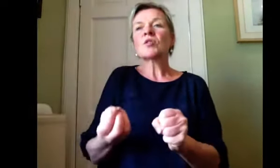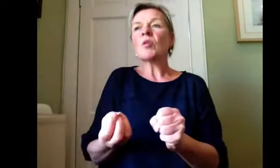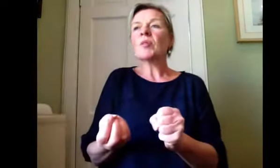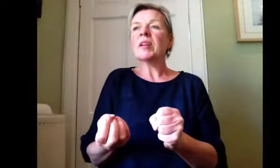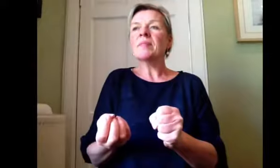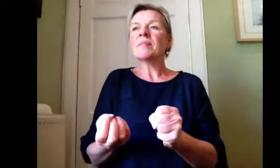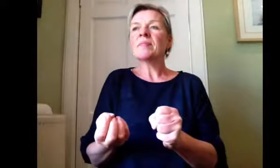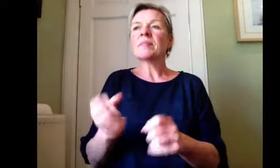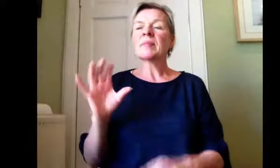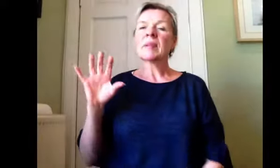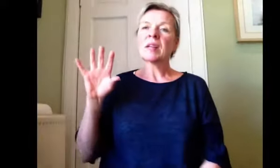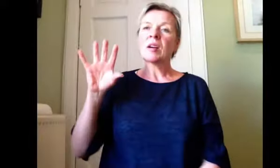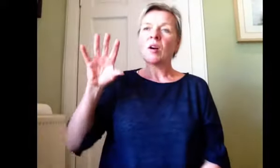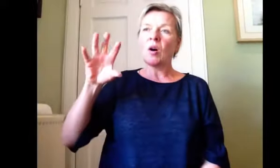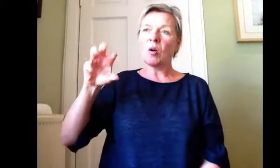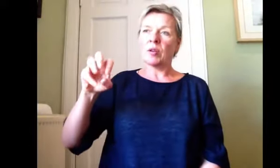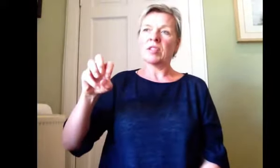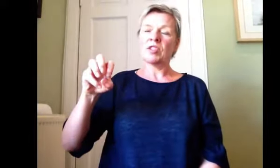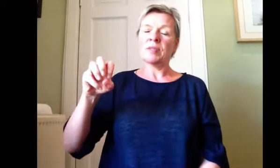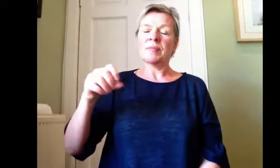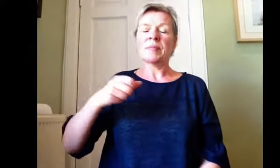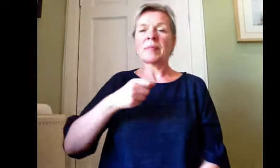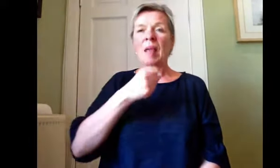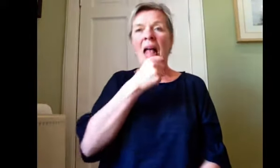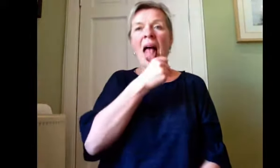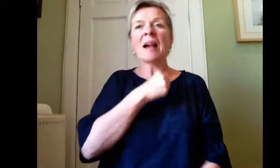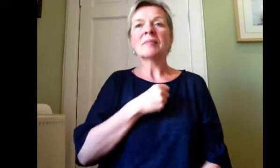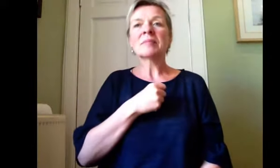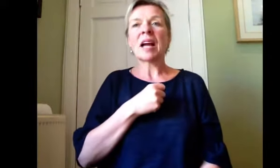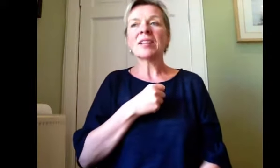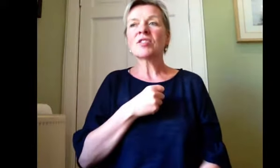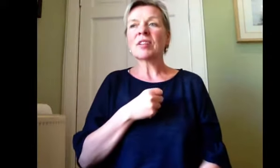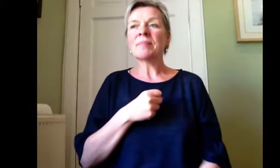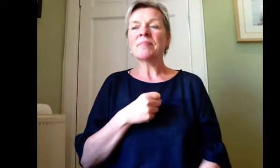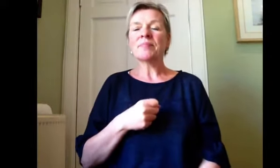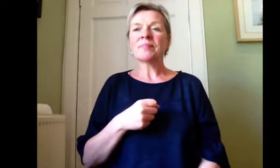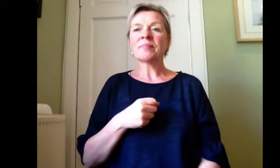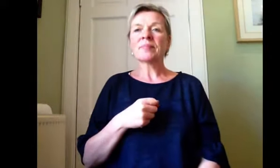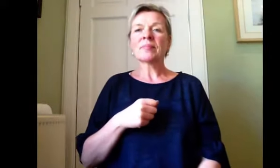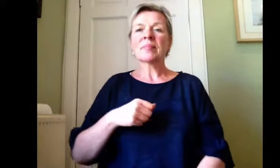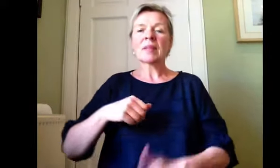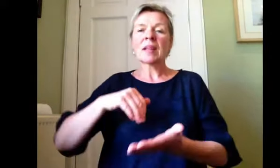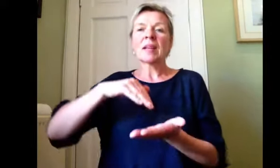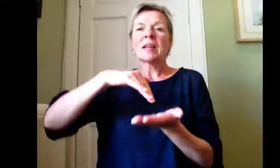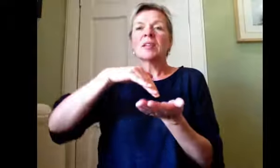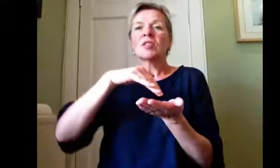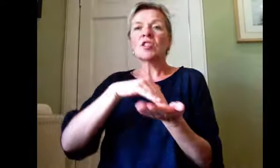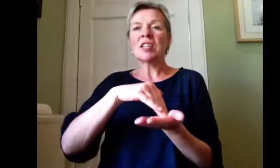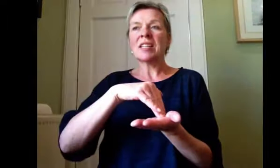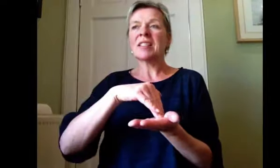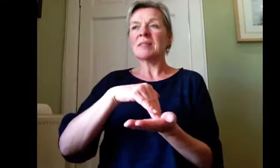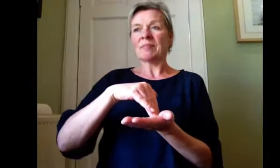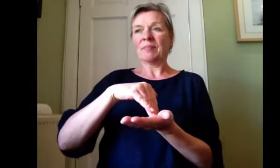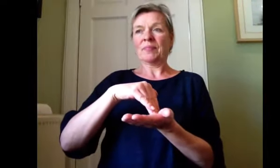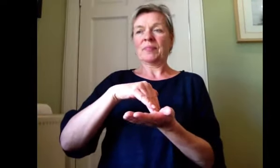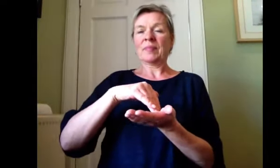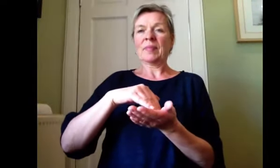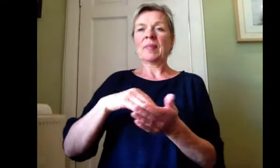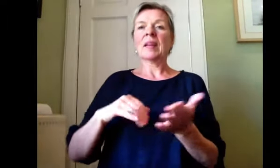Strawberry. Orange. Ice cream. Cheese.